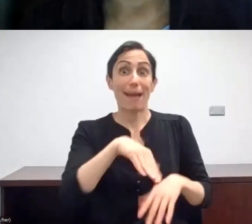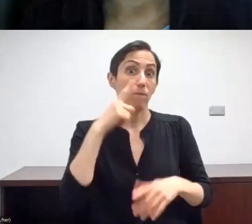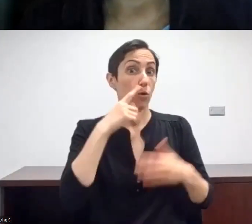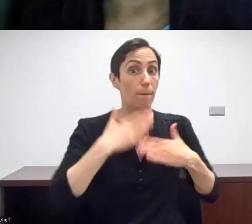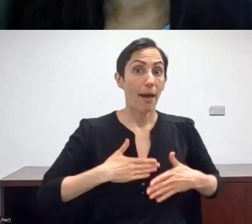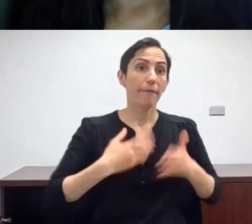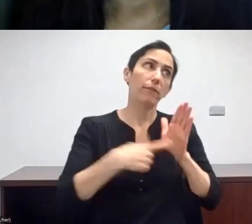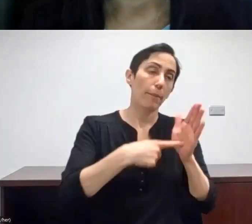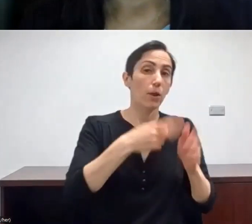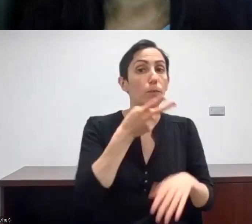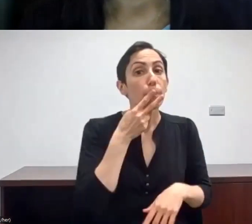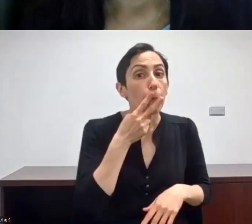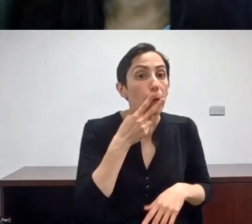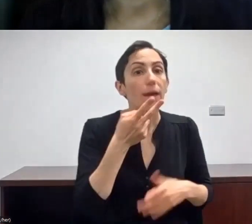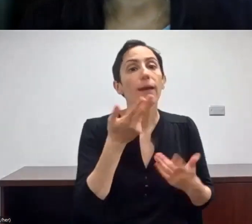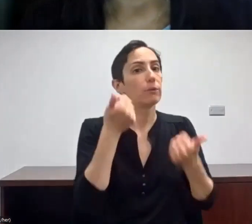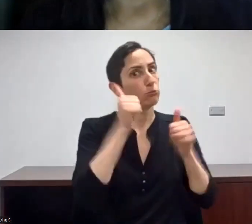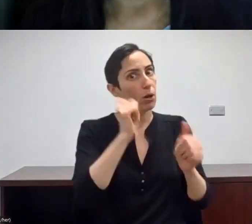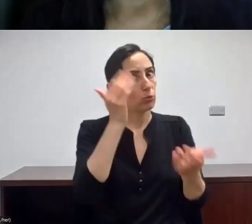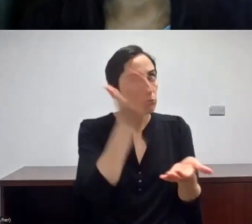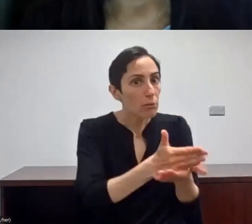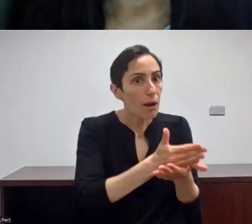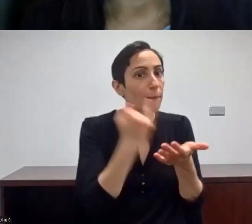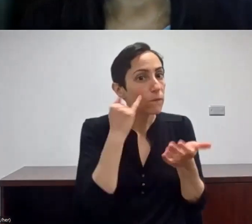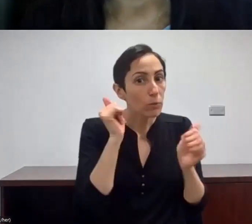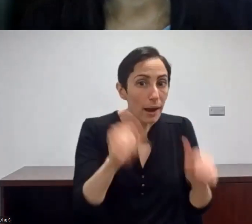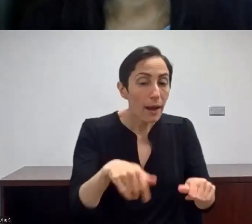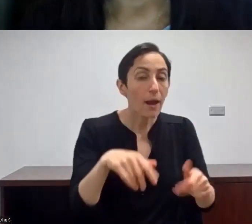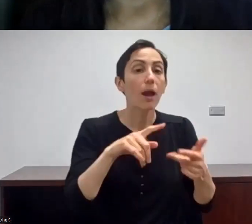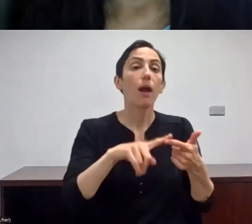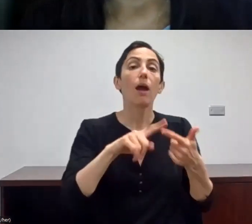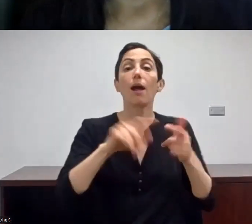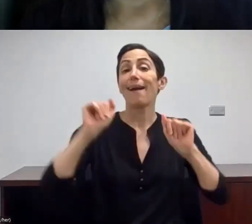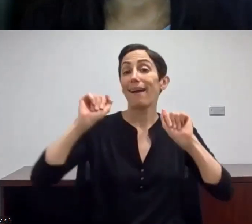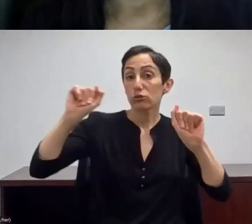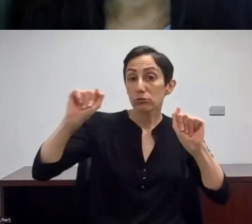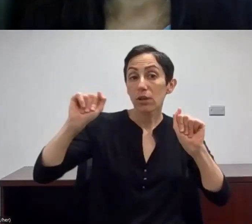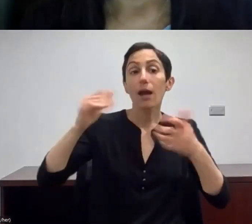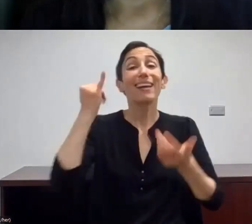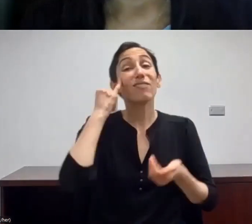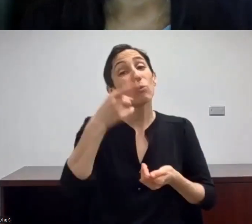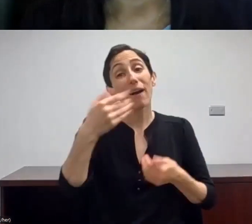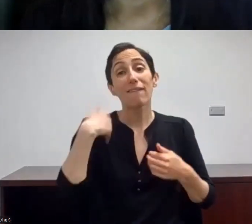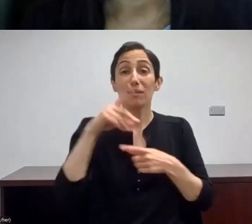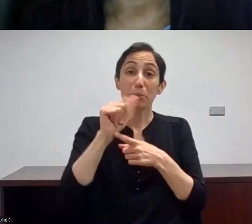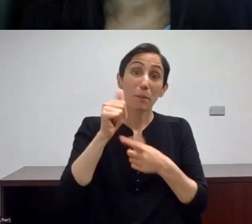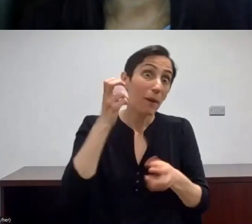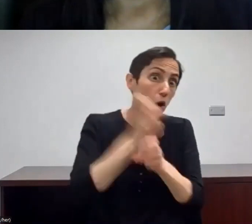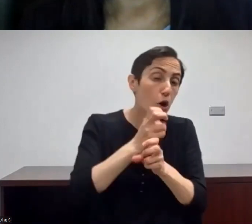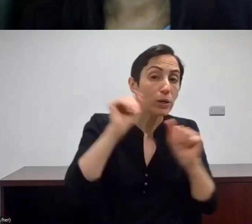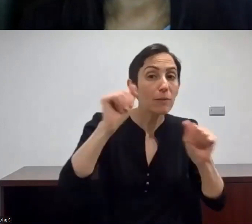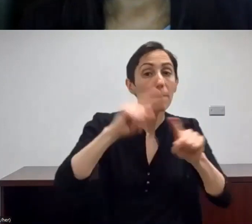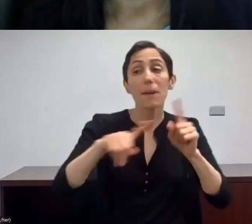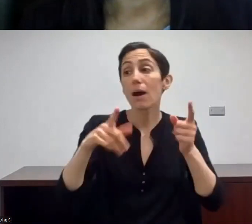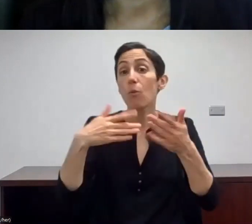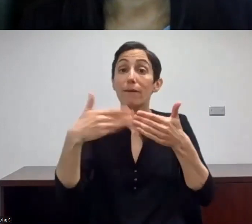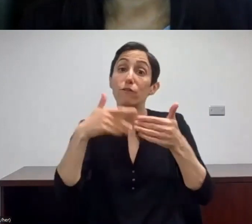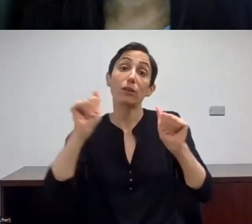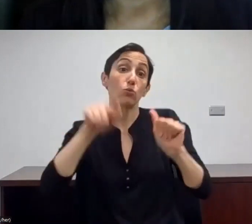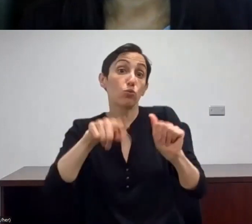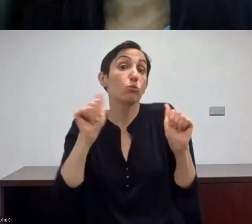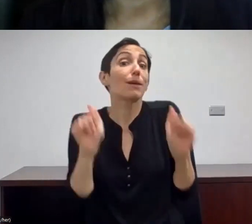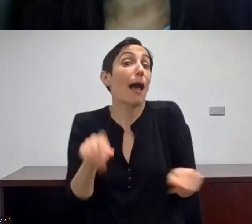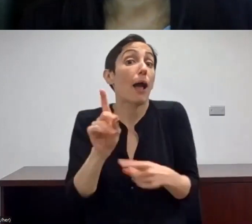of recurrence. Exercise as much as possible. Even if you have disabilities, the more you do, the better